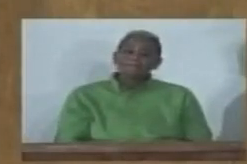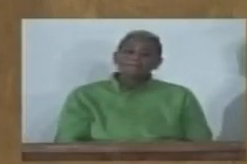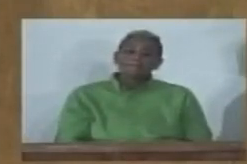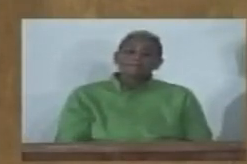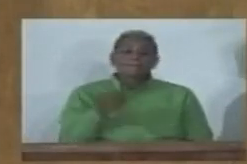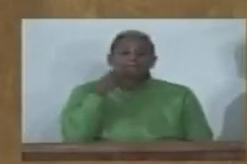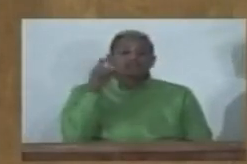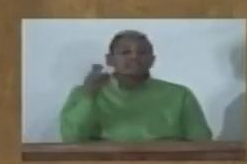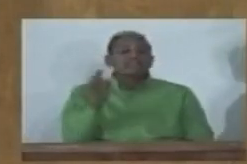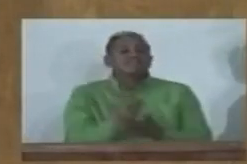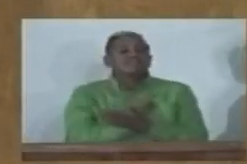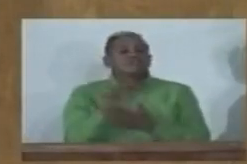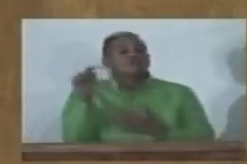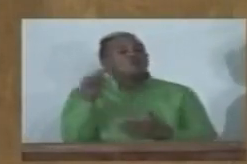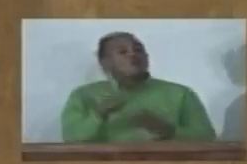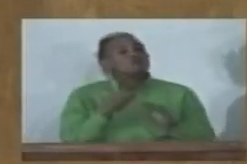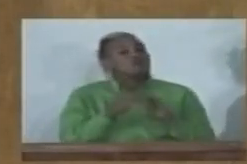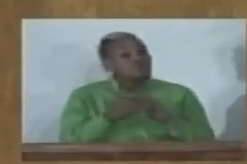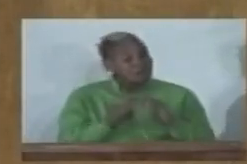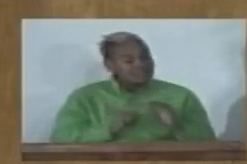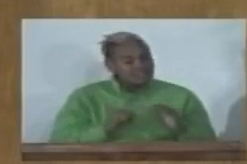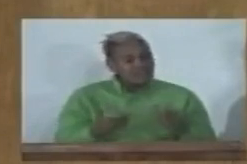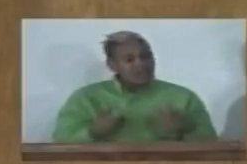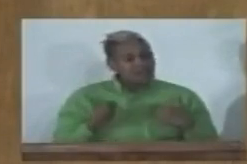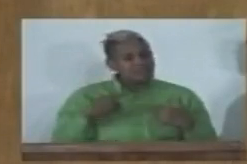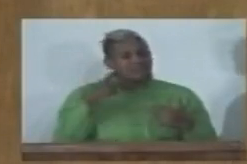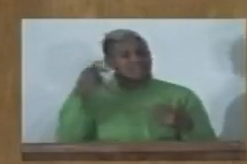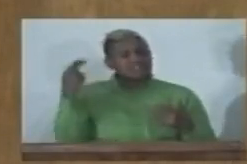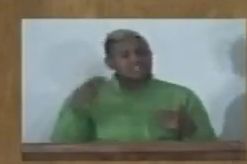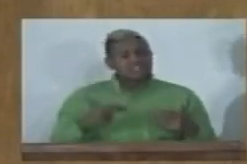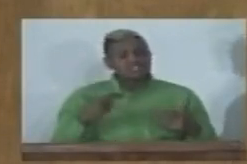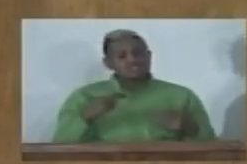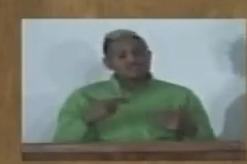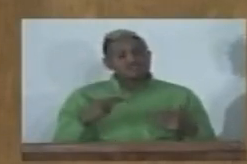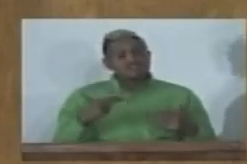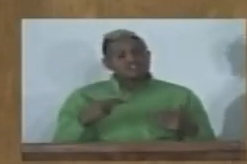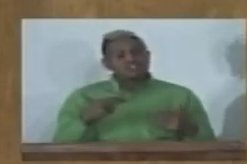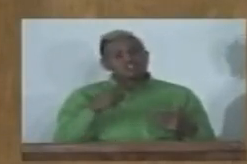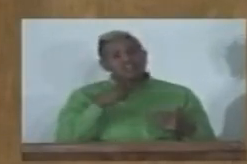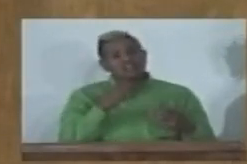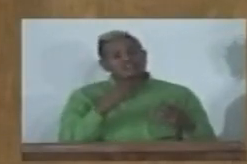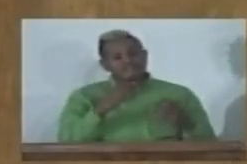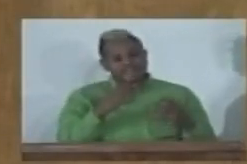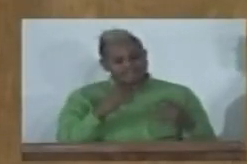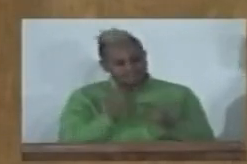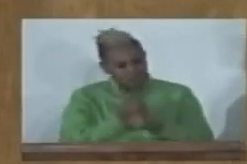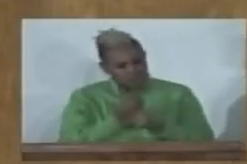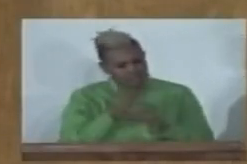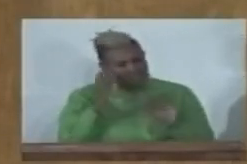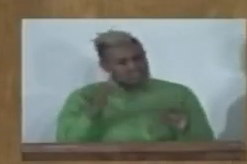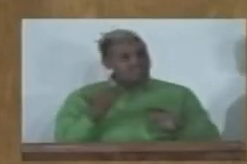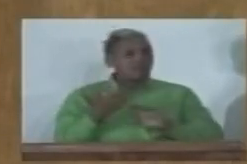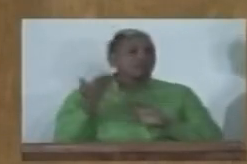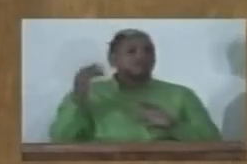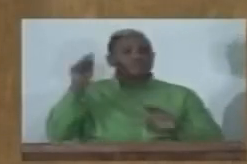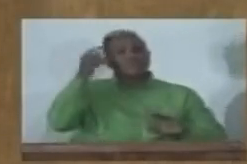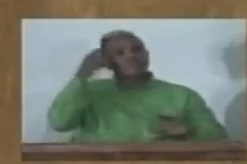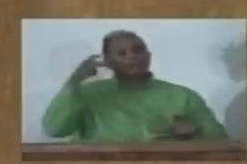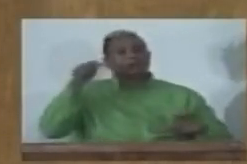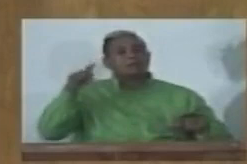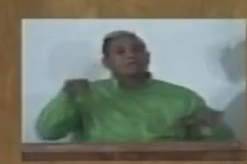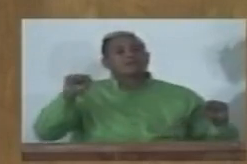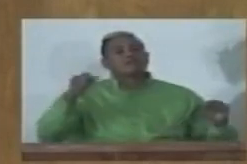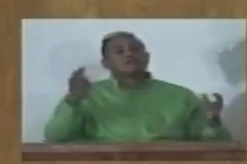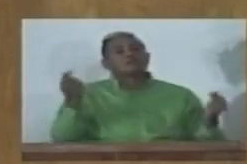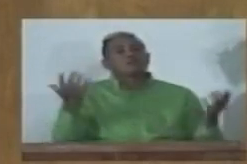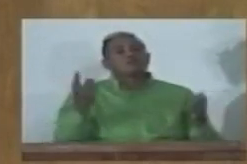Jamaica. And I am glad that history has absolved the correct decision of the previous government in doing what was